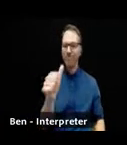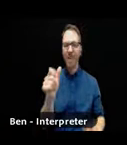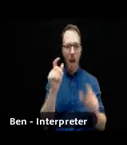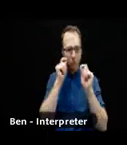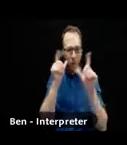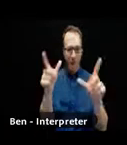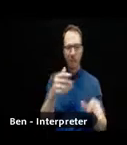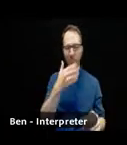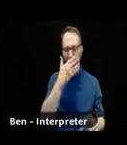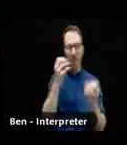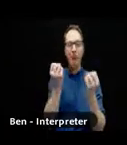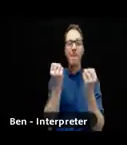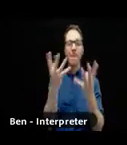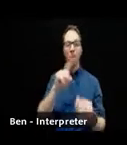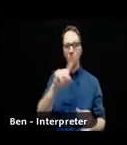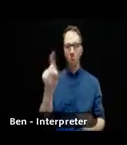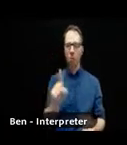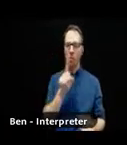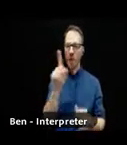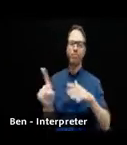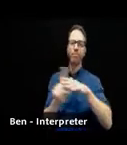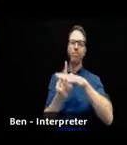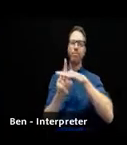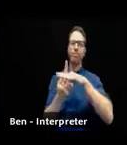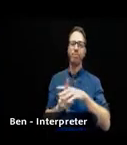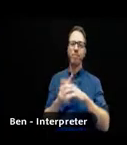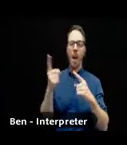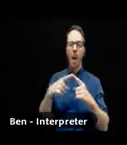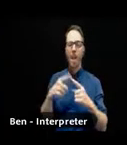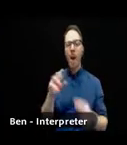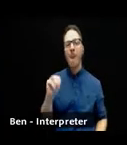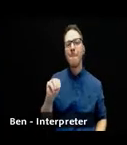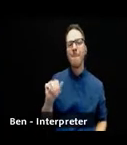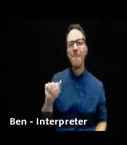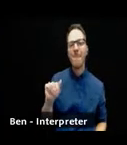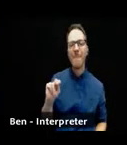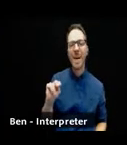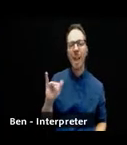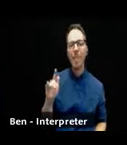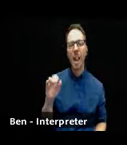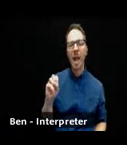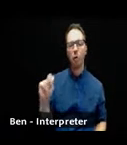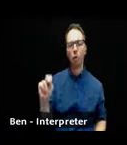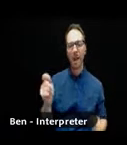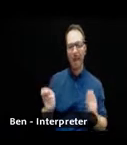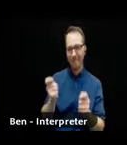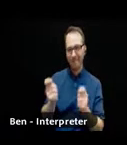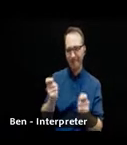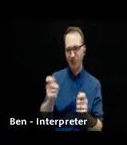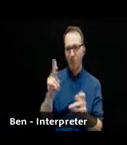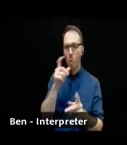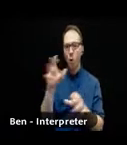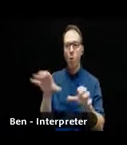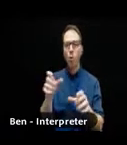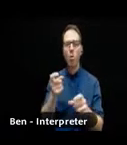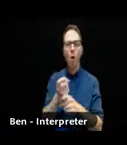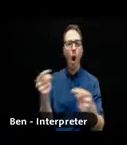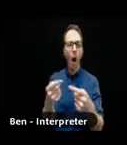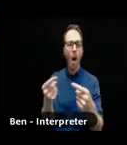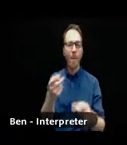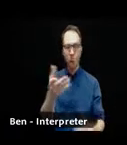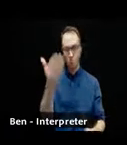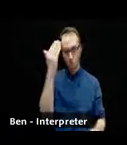number of the questions really came up about manipulative people who do harm. And as you know better